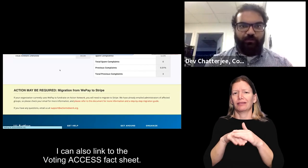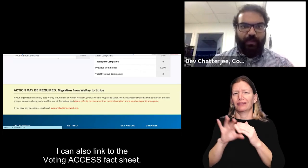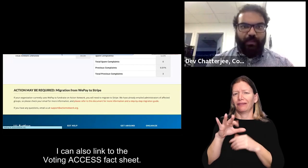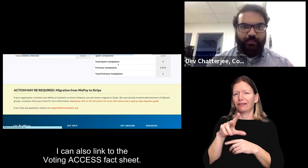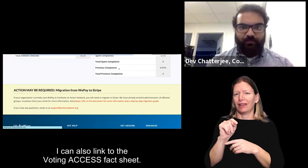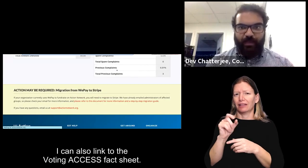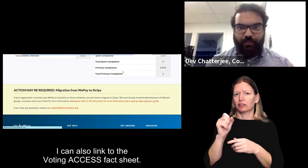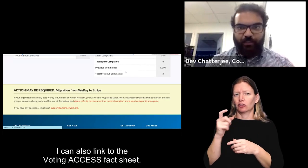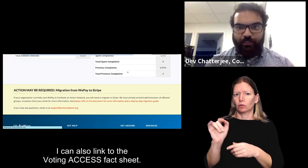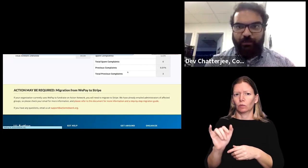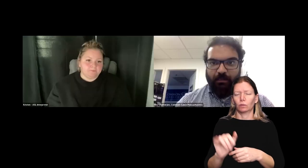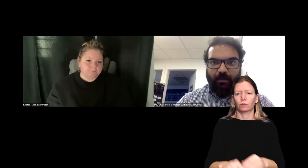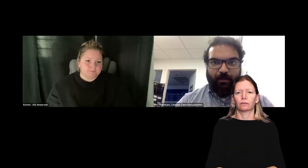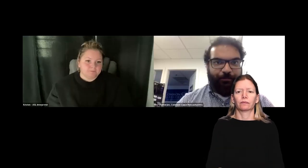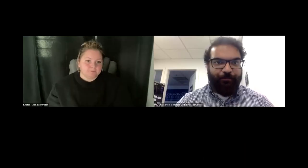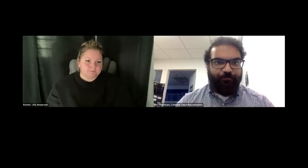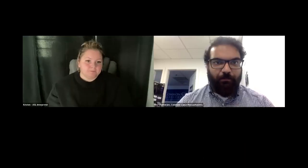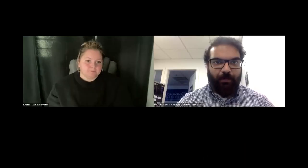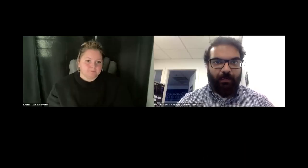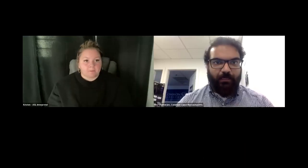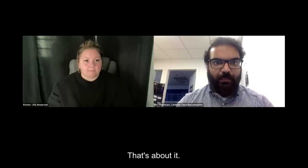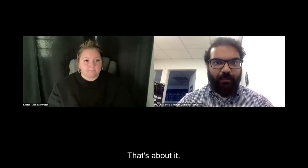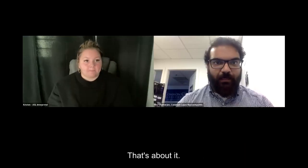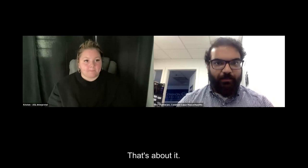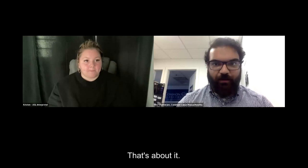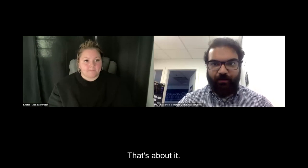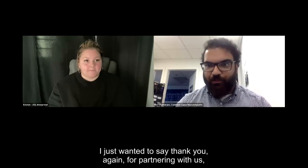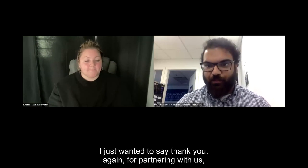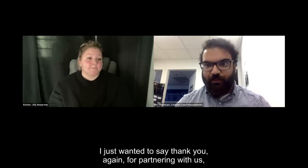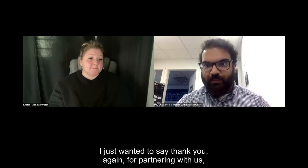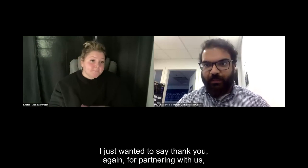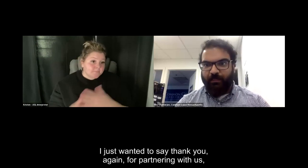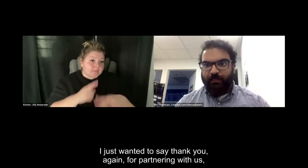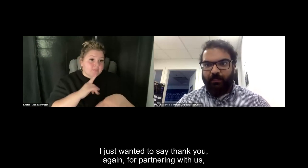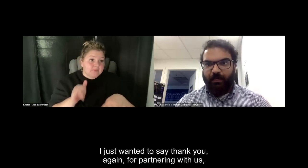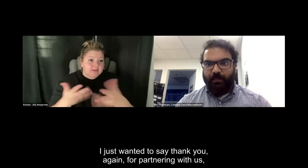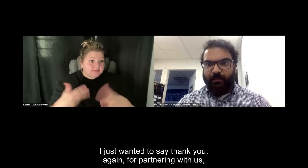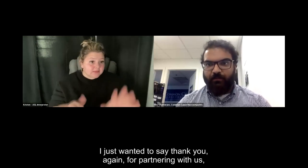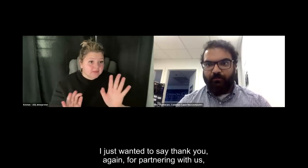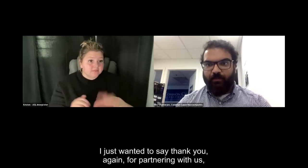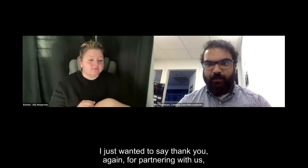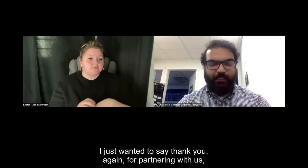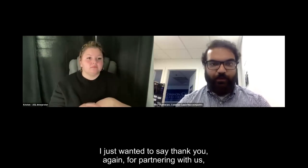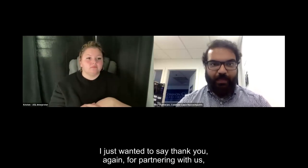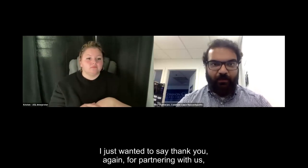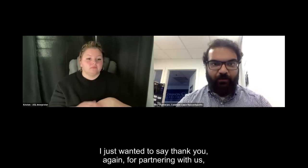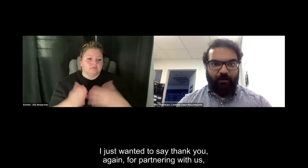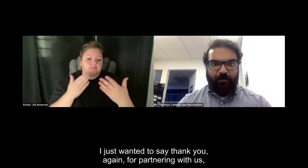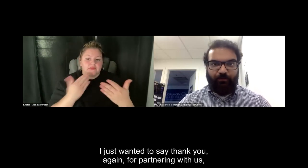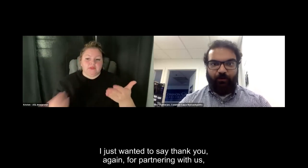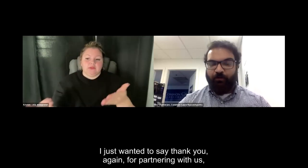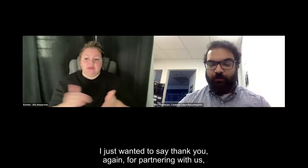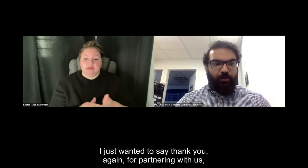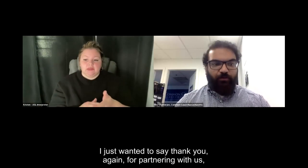the Voting Access Fact Sheet, um, but, uh, that's about it. I just wanted to say, uh, thank you again,